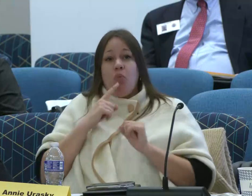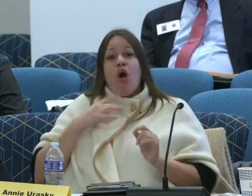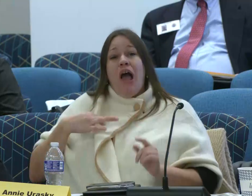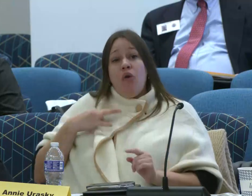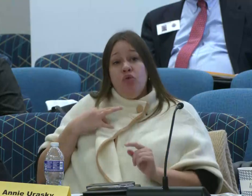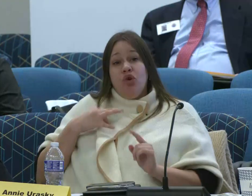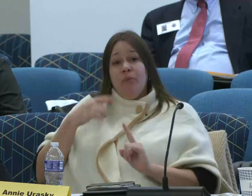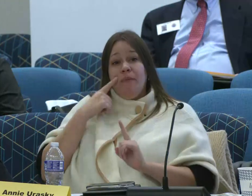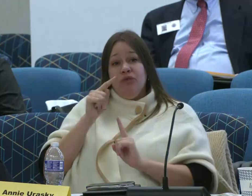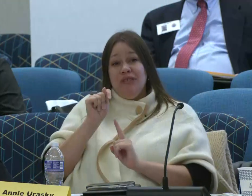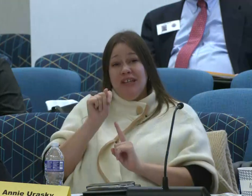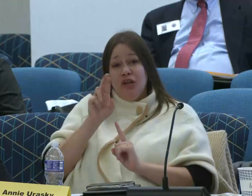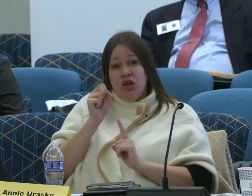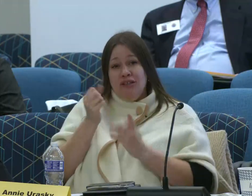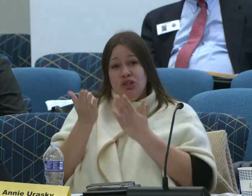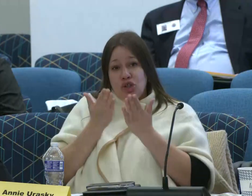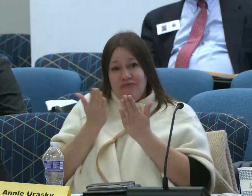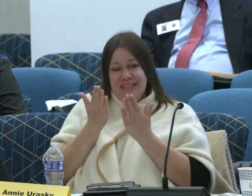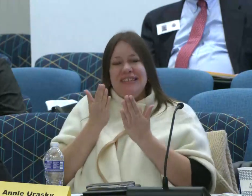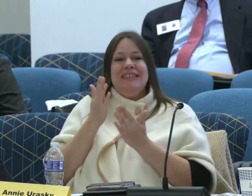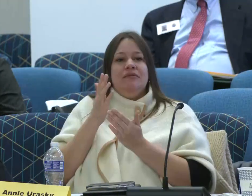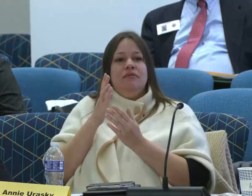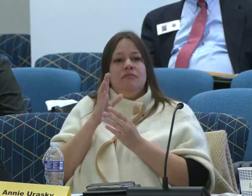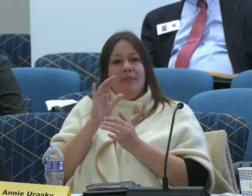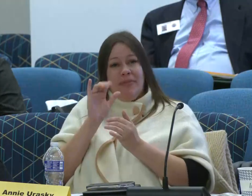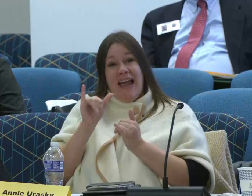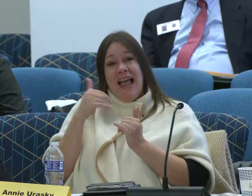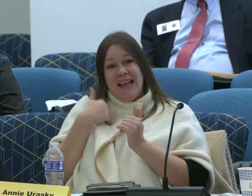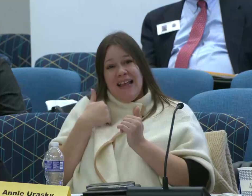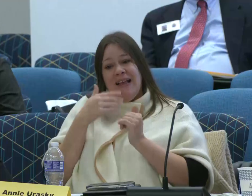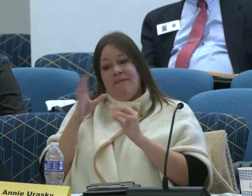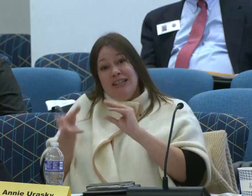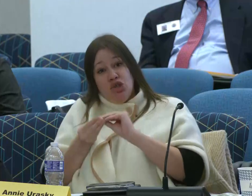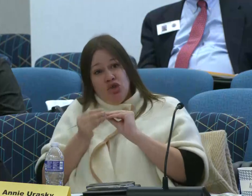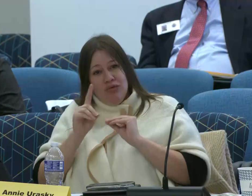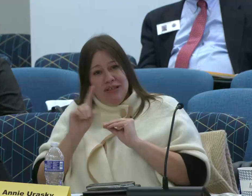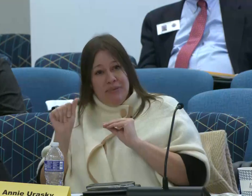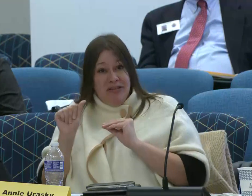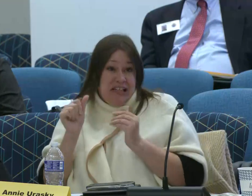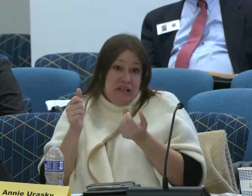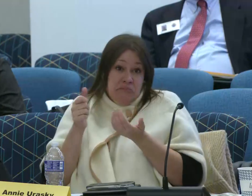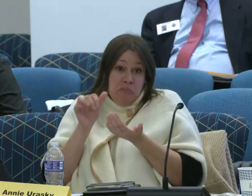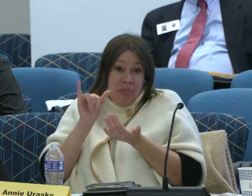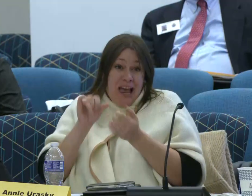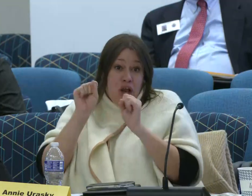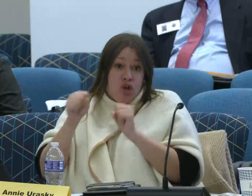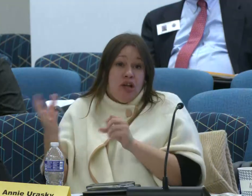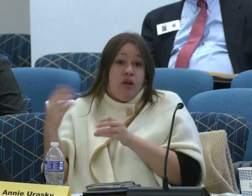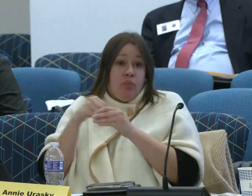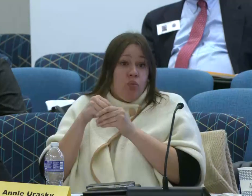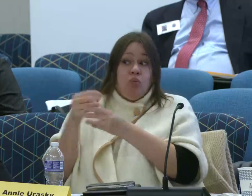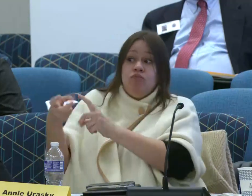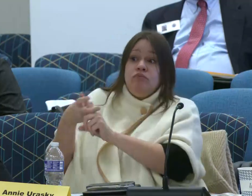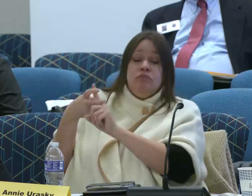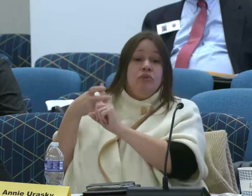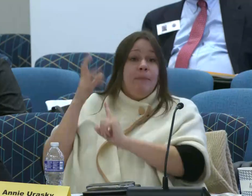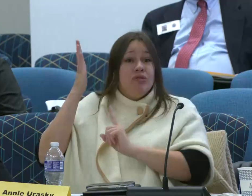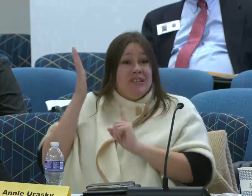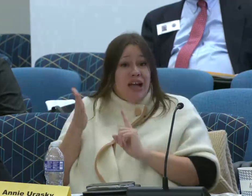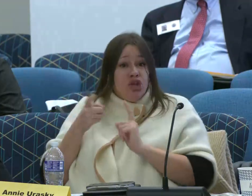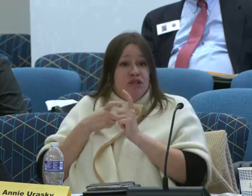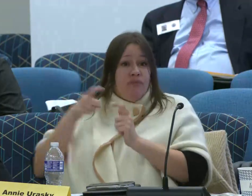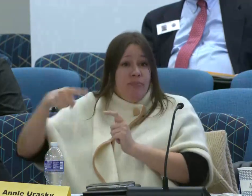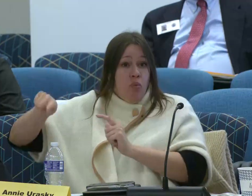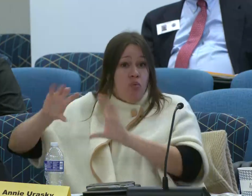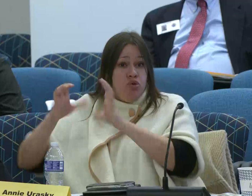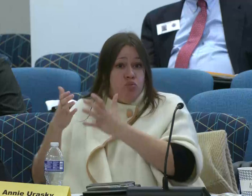have to focus on individuals who are eligible for TRS services, so who have additional disabilities that could